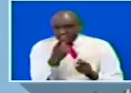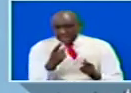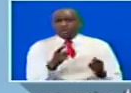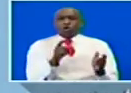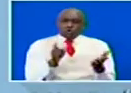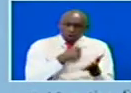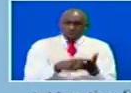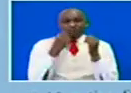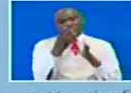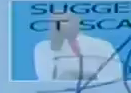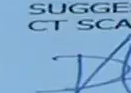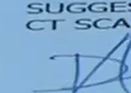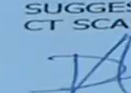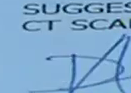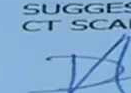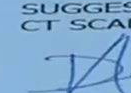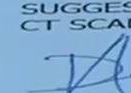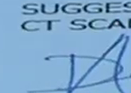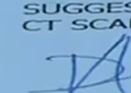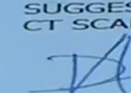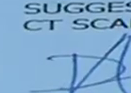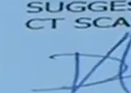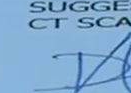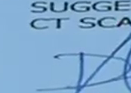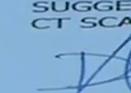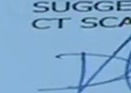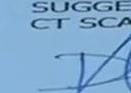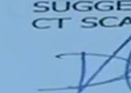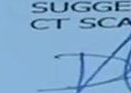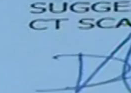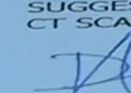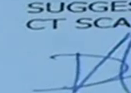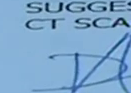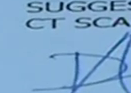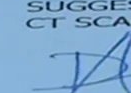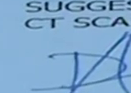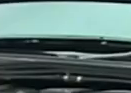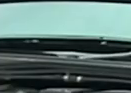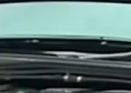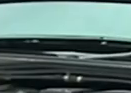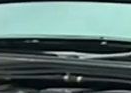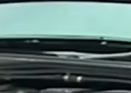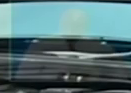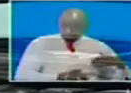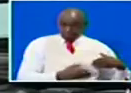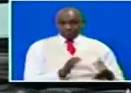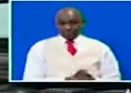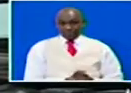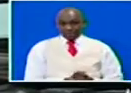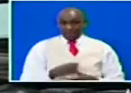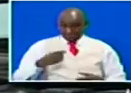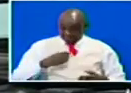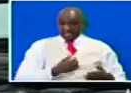fold in August last year when he was told he had developed cancer on his left kidney. I'm a cancer